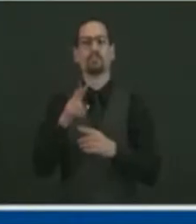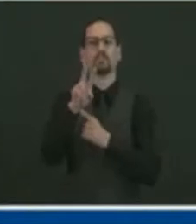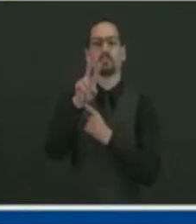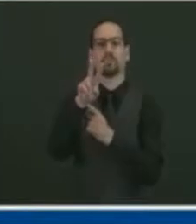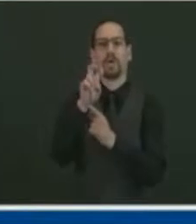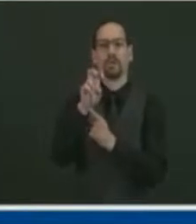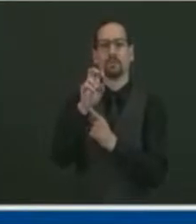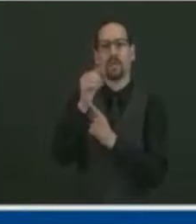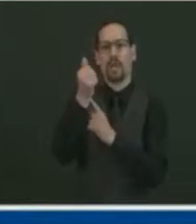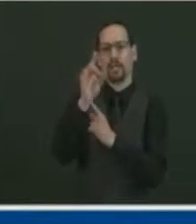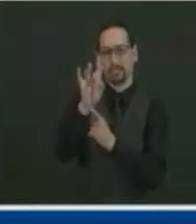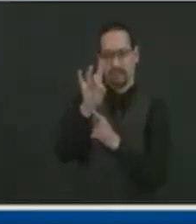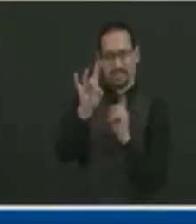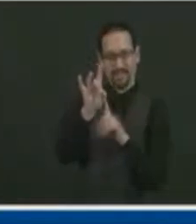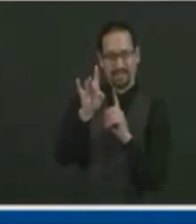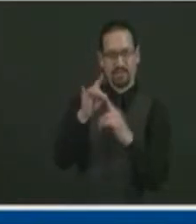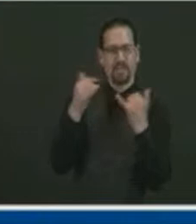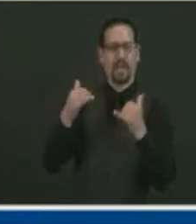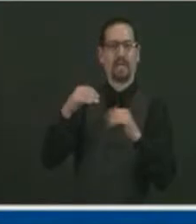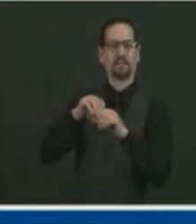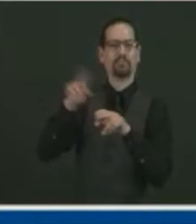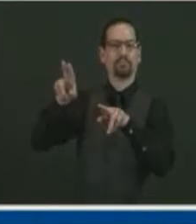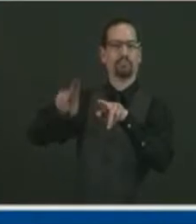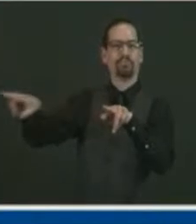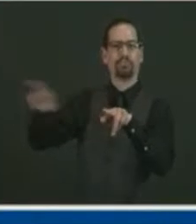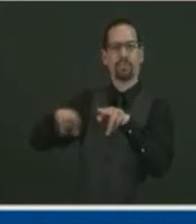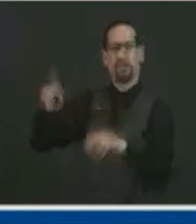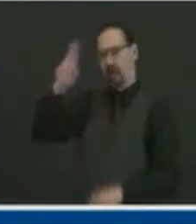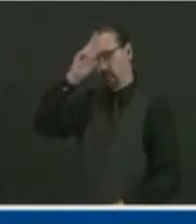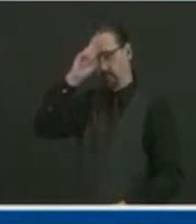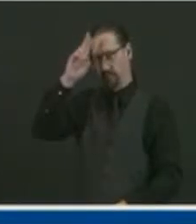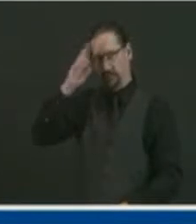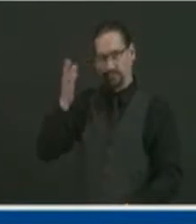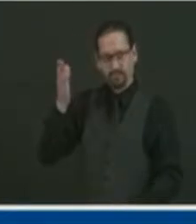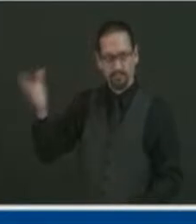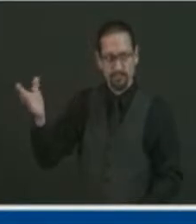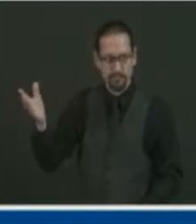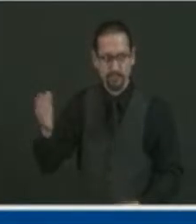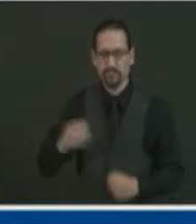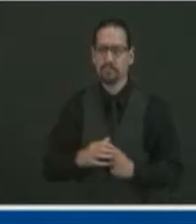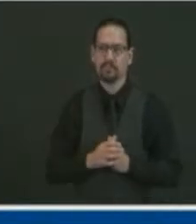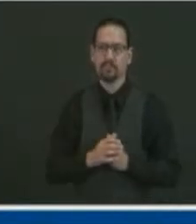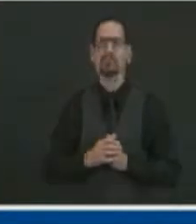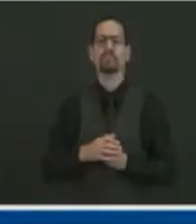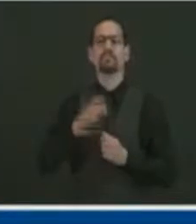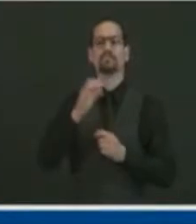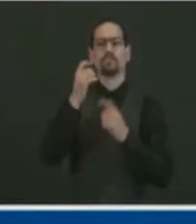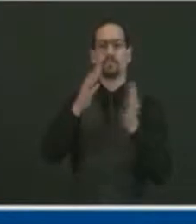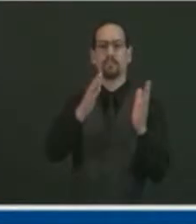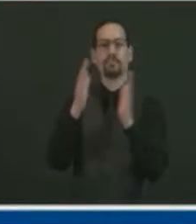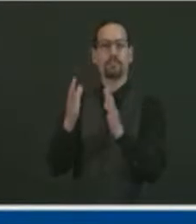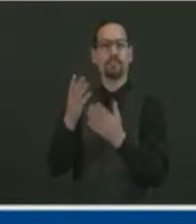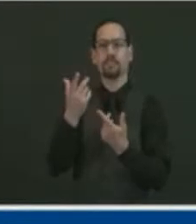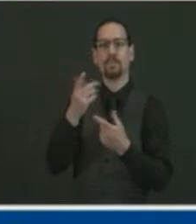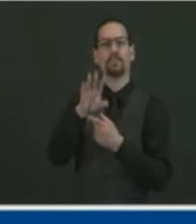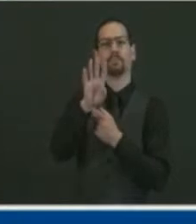people who are currently hospitalized. Of these 218 people, 49 are in the intensive care